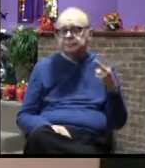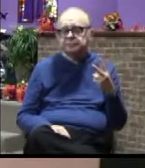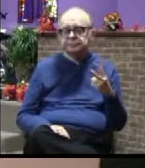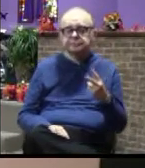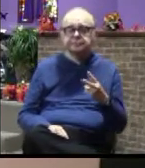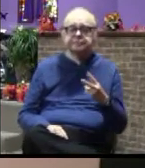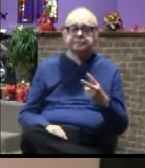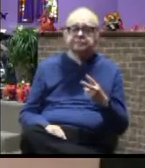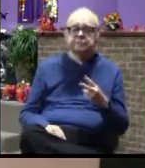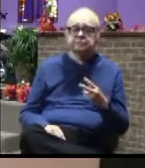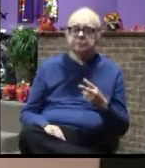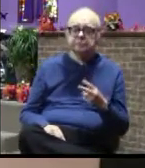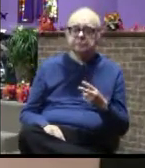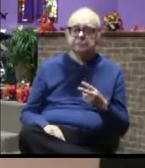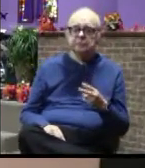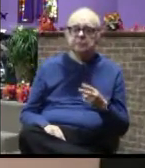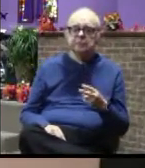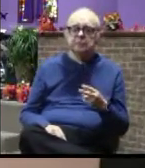is this.